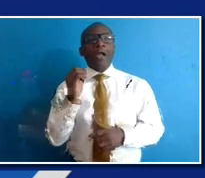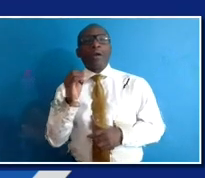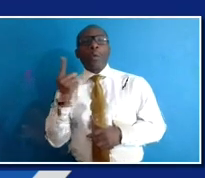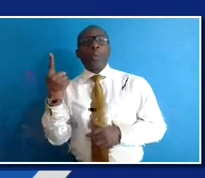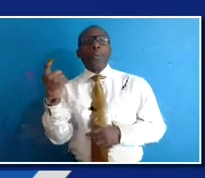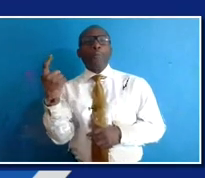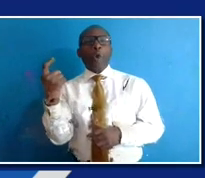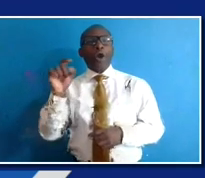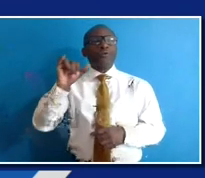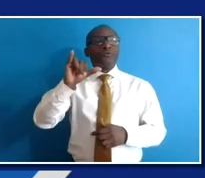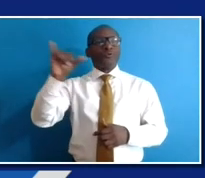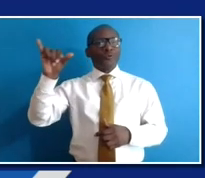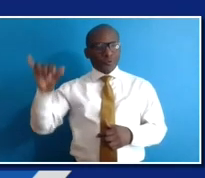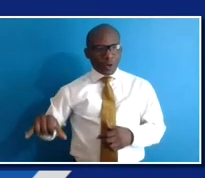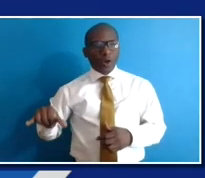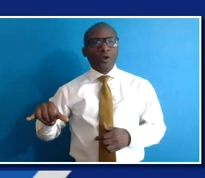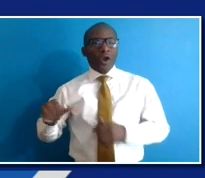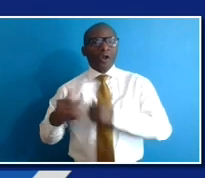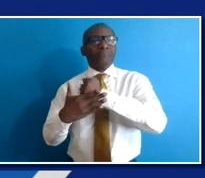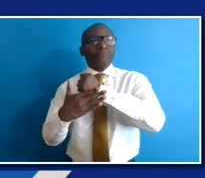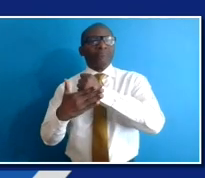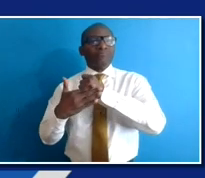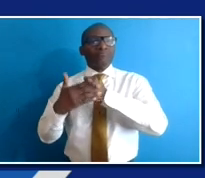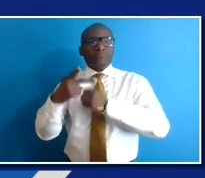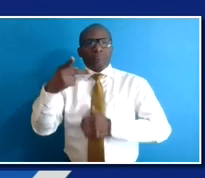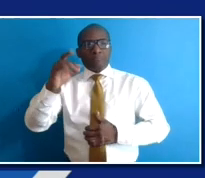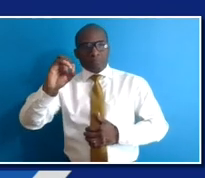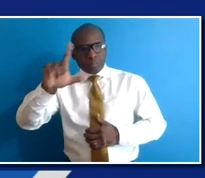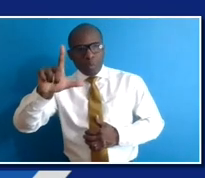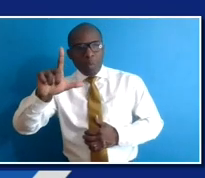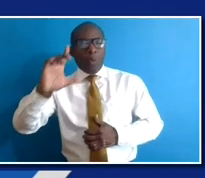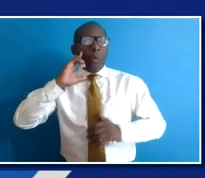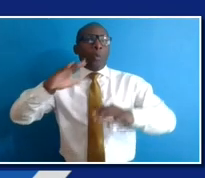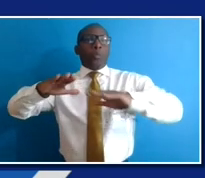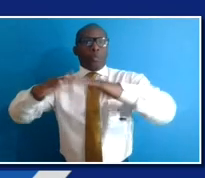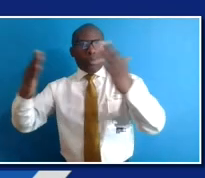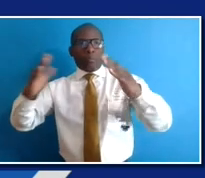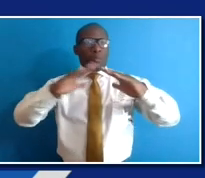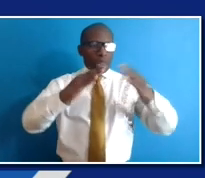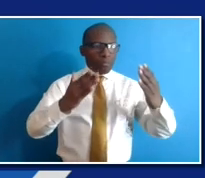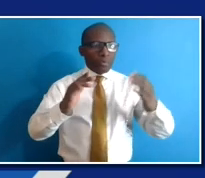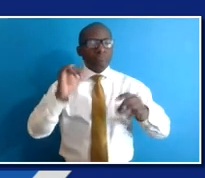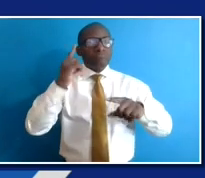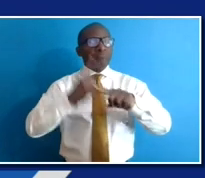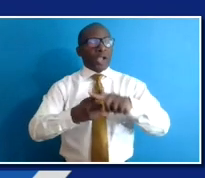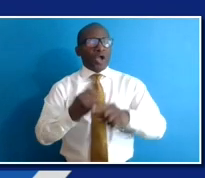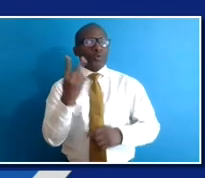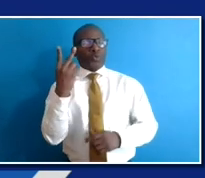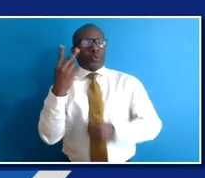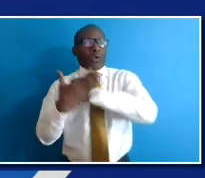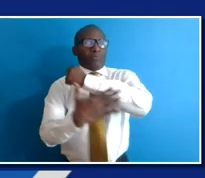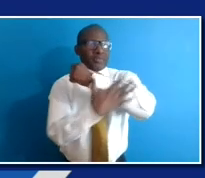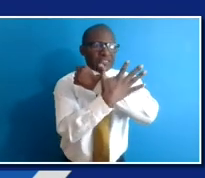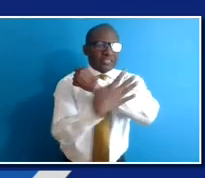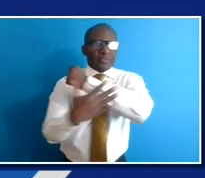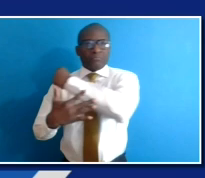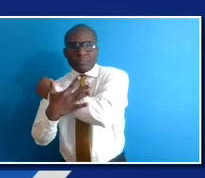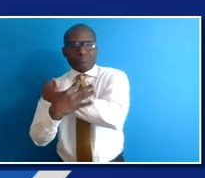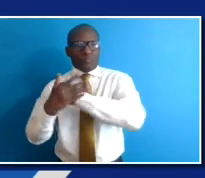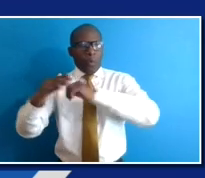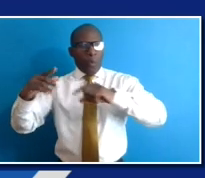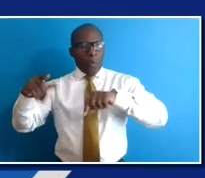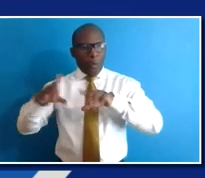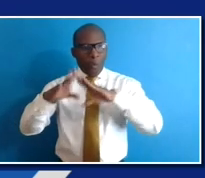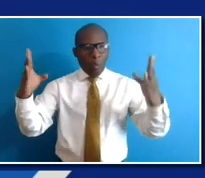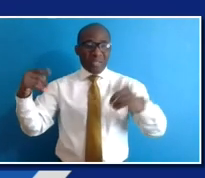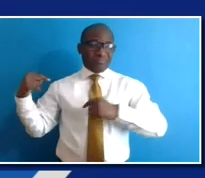Park and Playland Park are all open right now. So we've done the best we can under very difficult